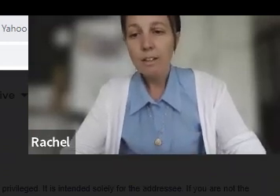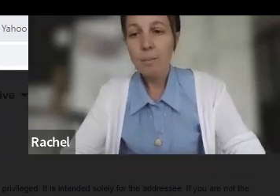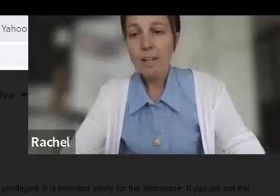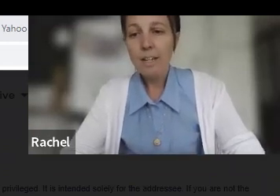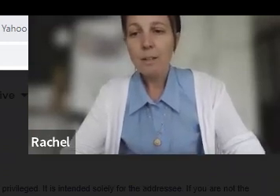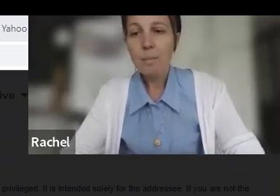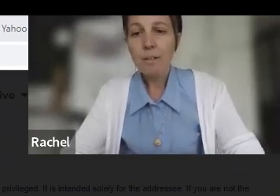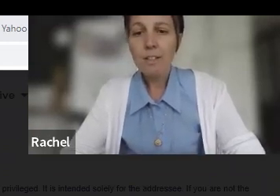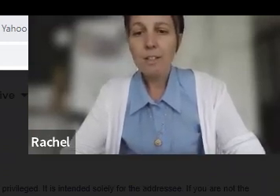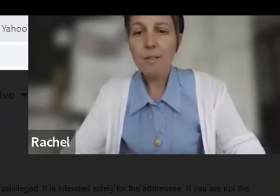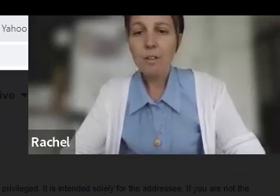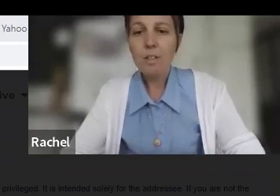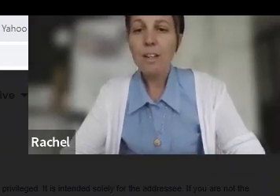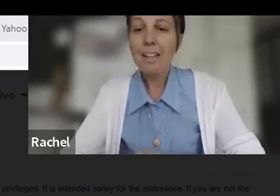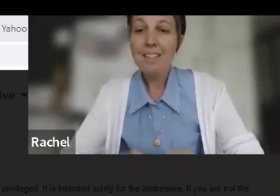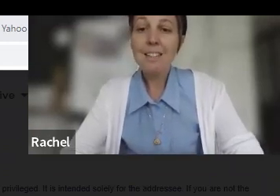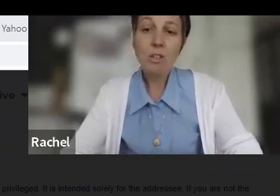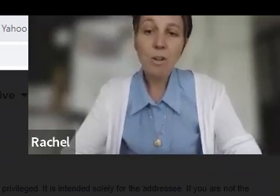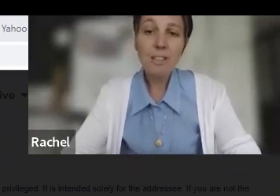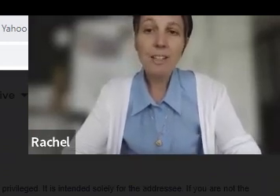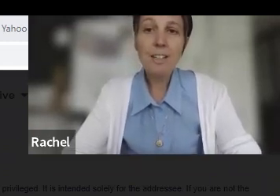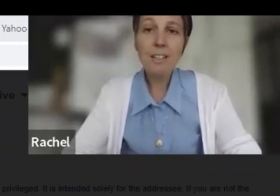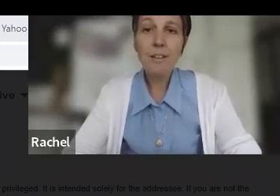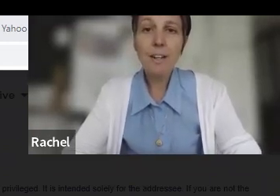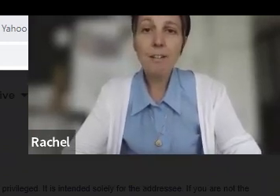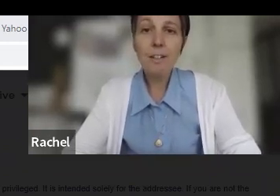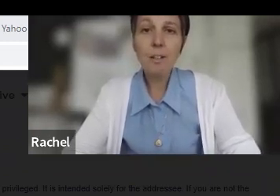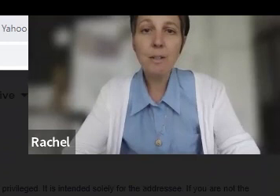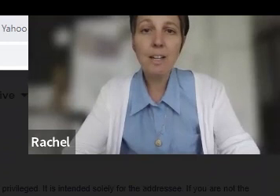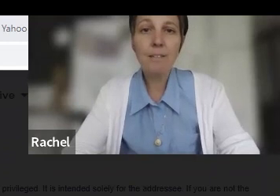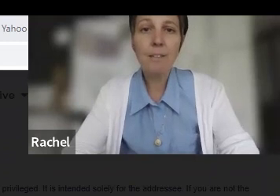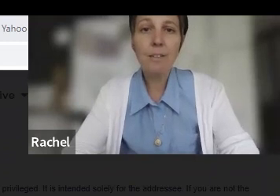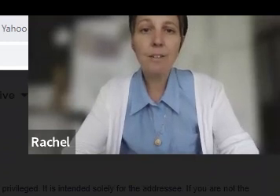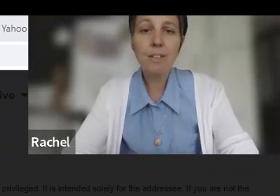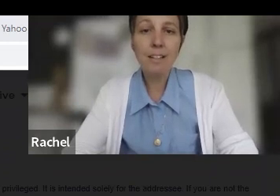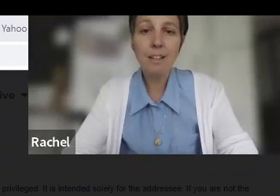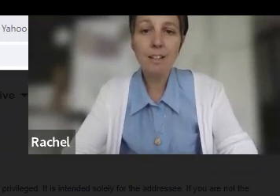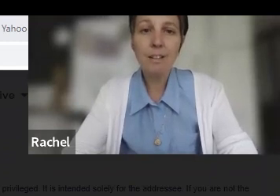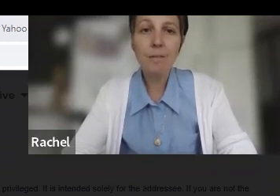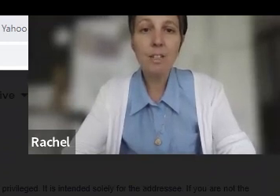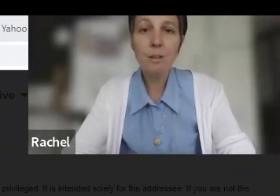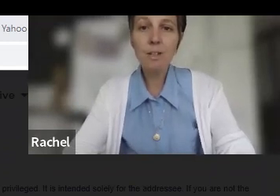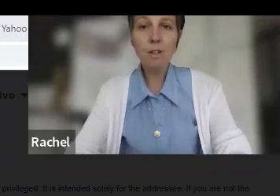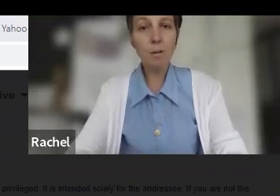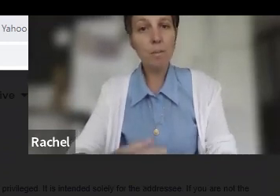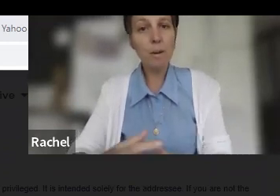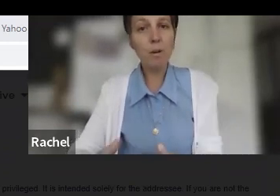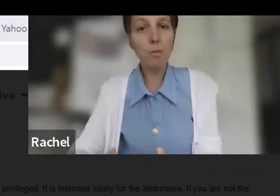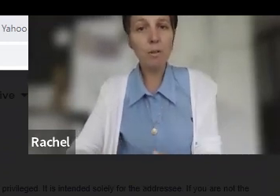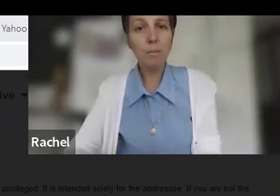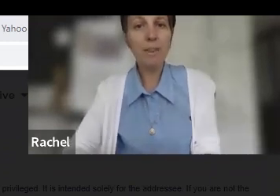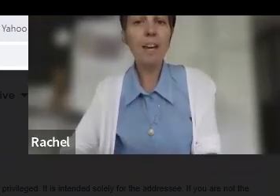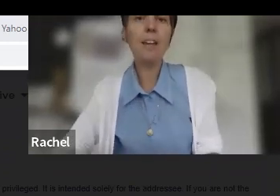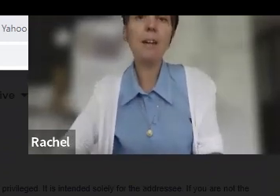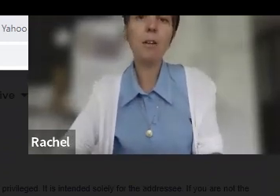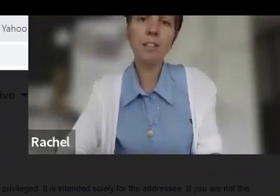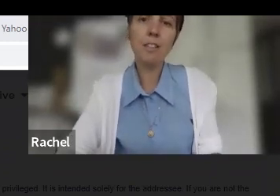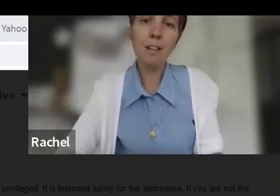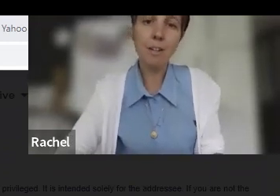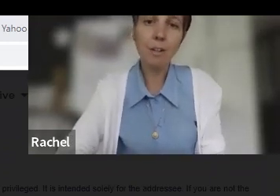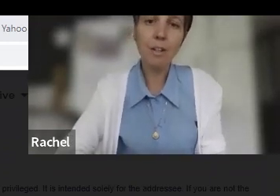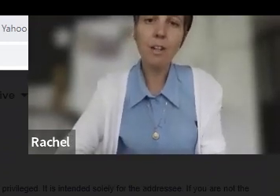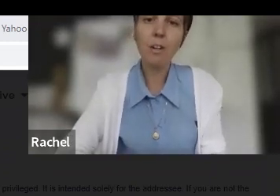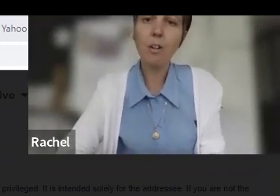to make experiences of voices feel less distressing and interfering. So it's kind of understanding that the voices, you know, may always be there. They're